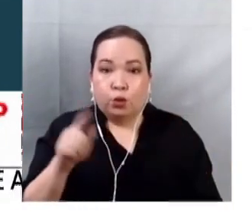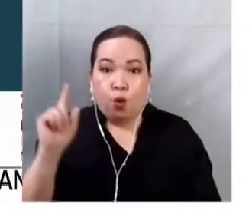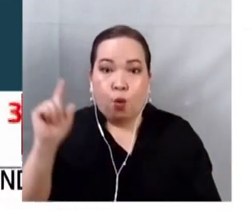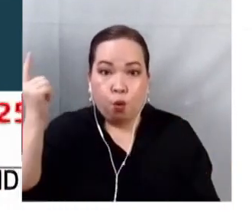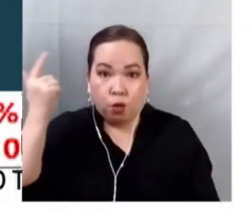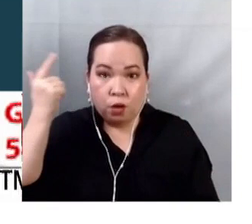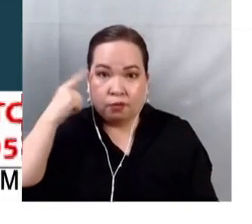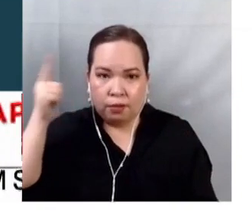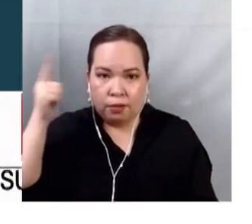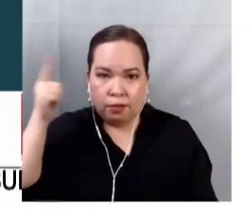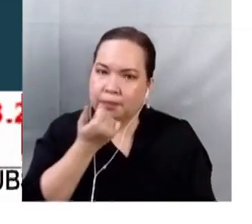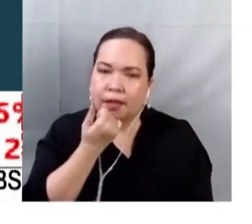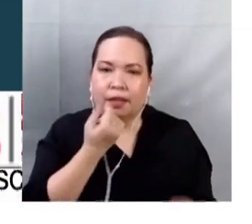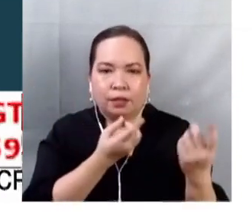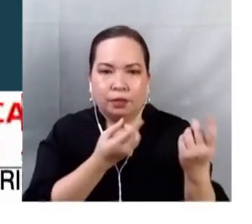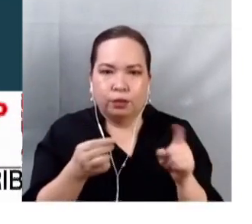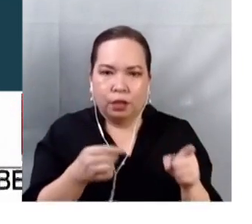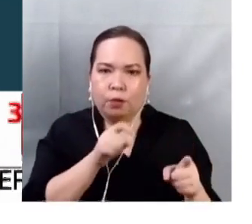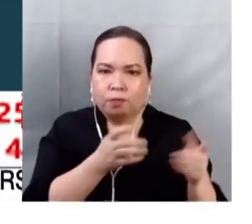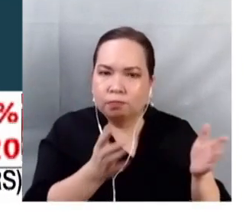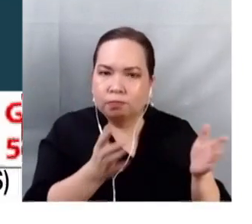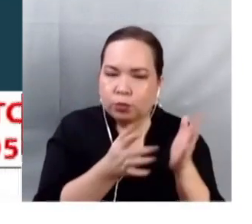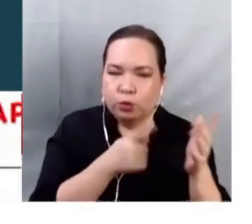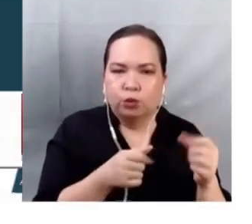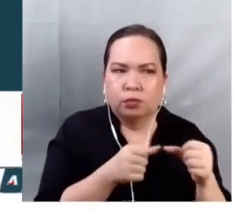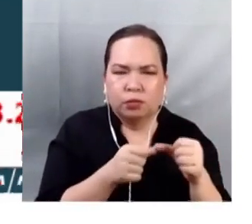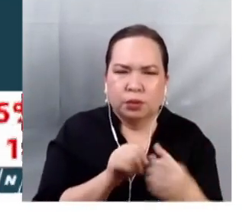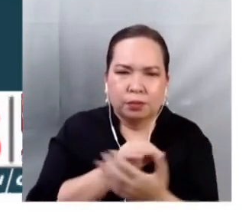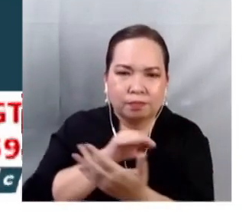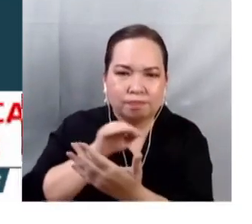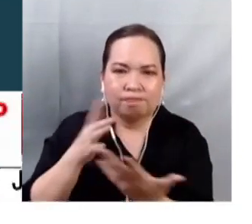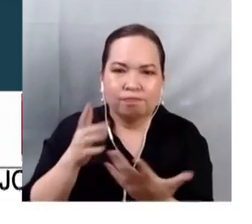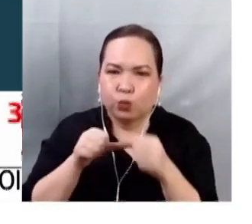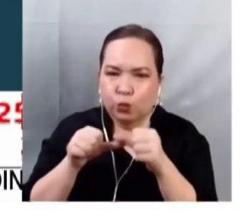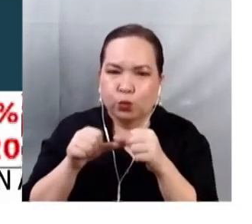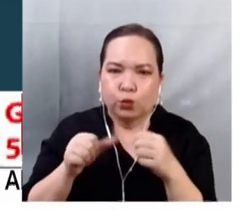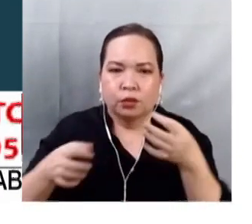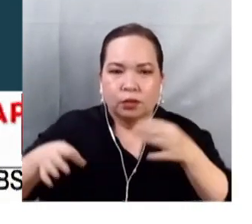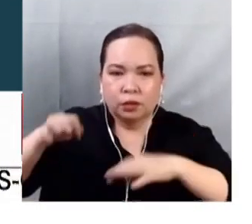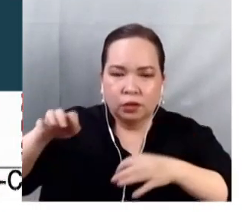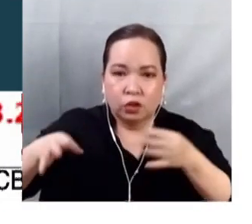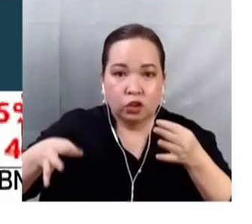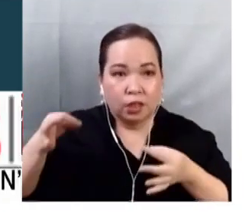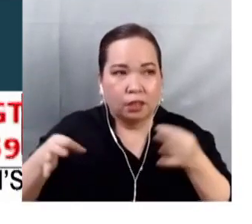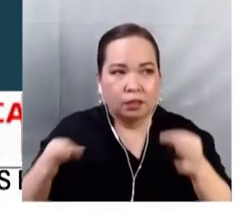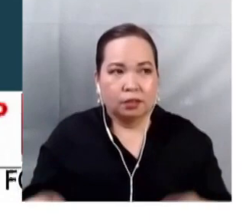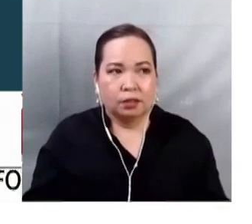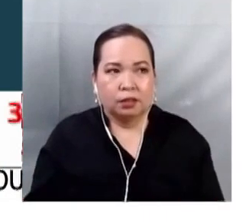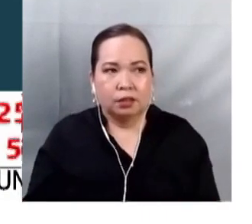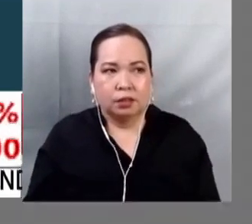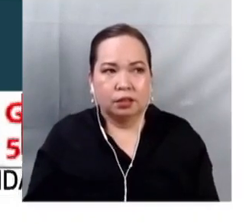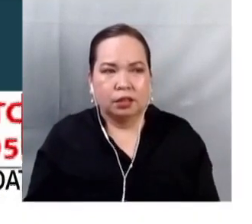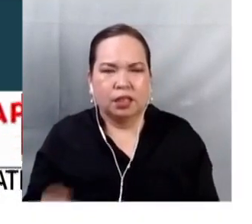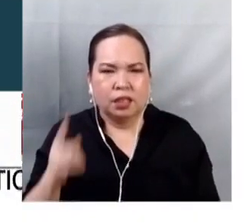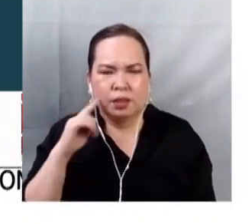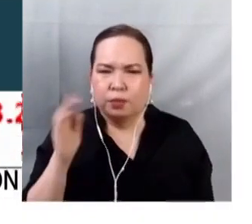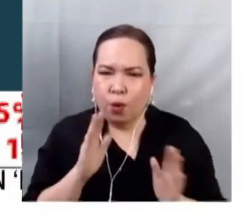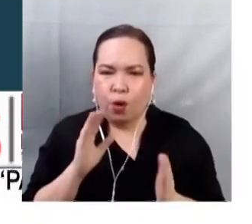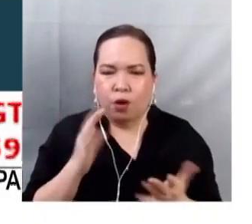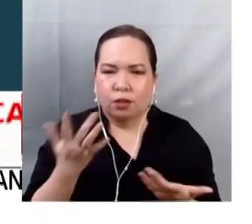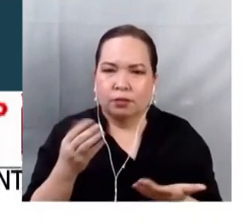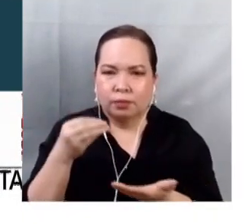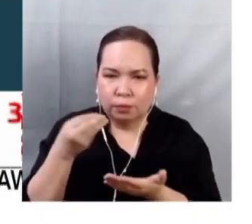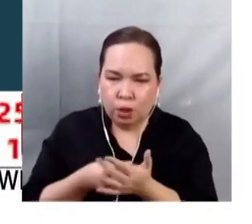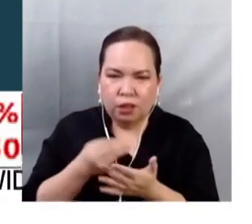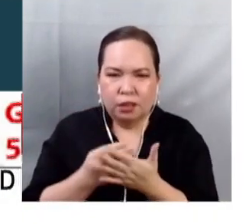committed, and we want you to pursue justice. It's a very minimal amount, a maximum of 30,000, and